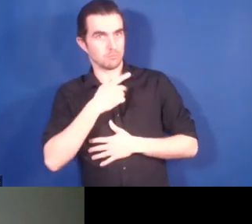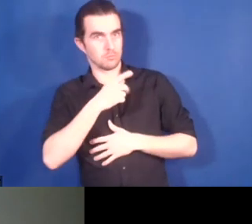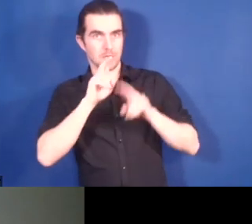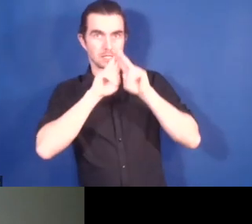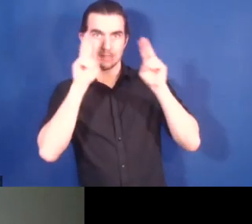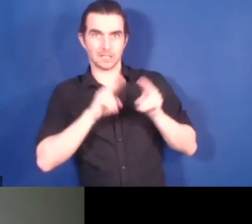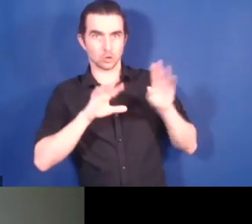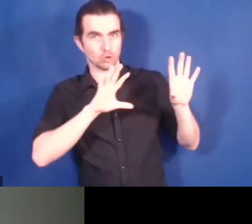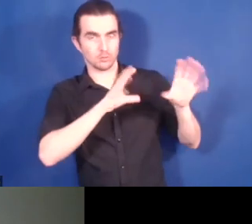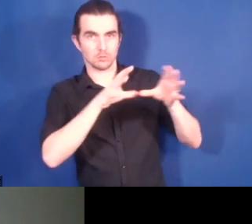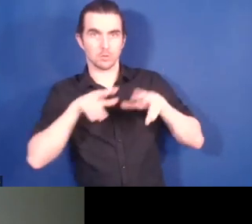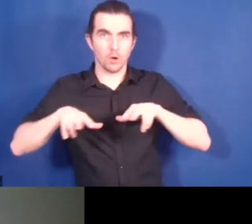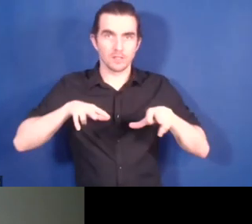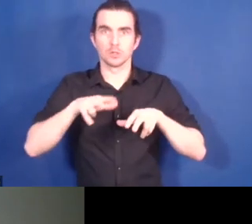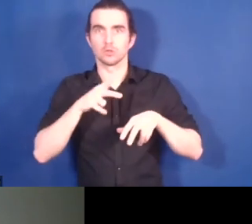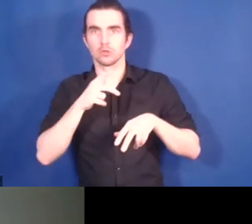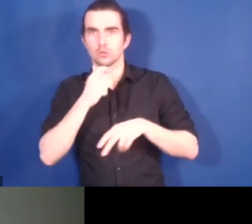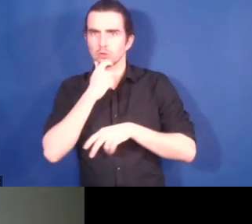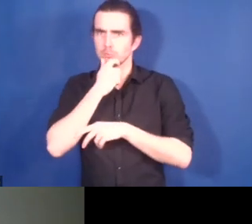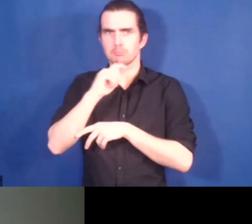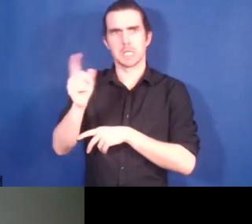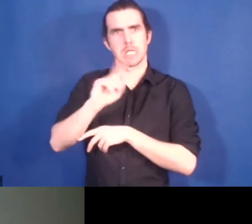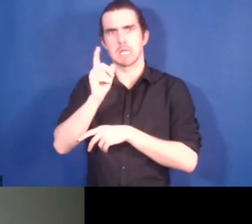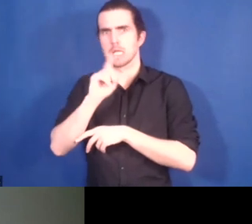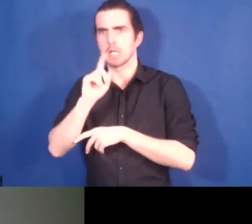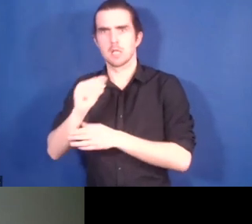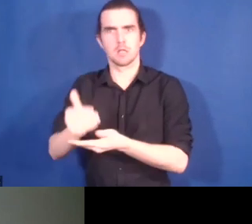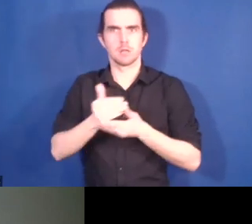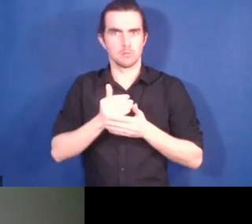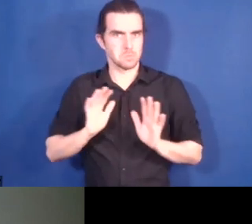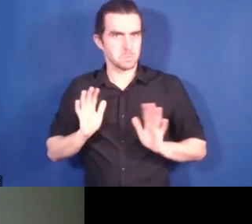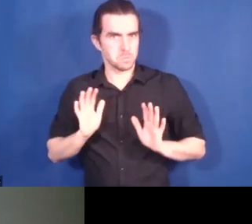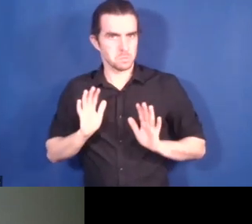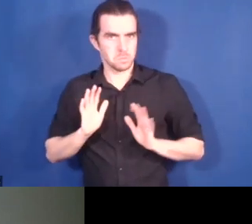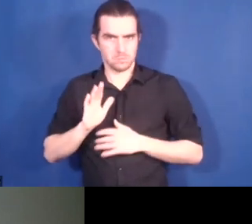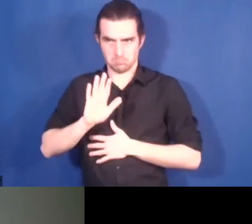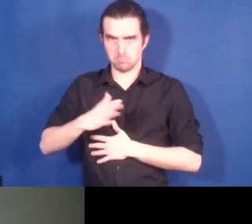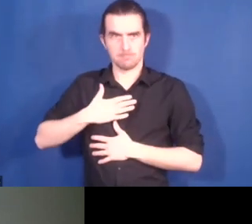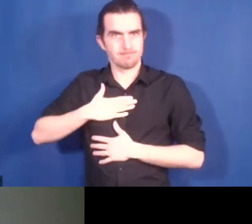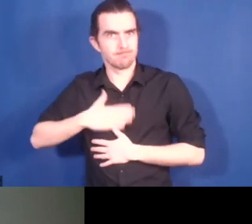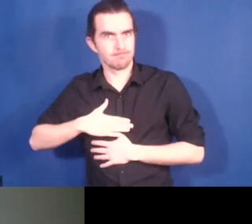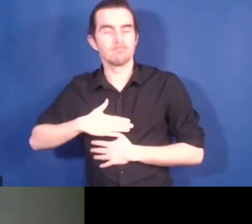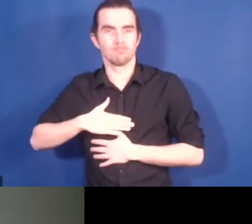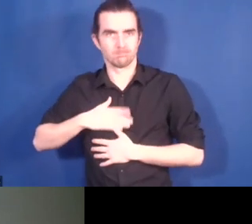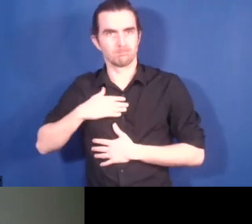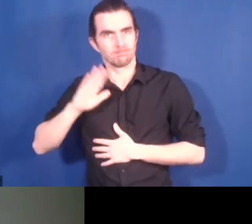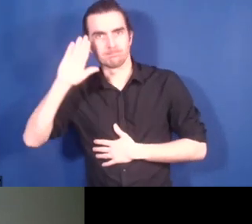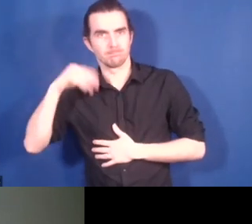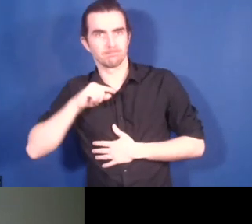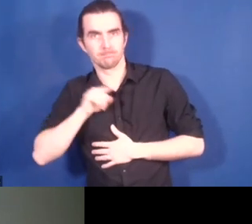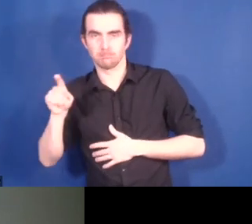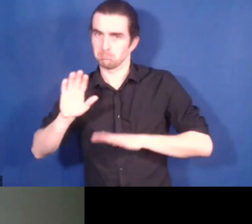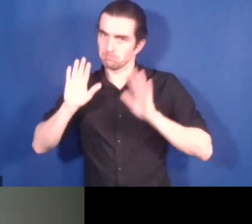It's that we often talk about voluntary repatriation as though it's something that we,